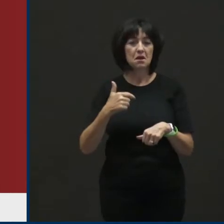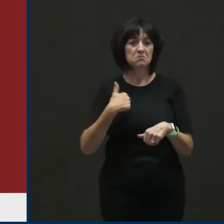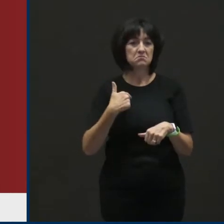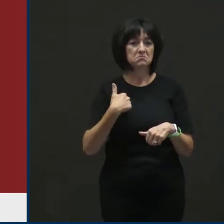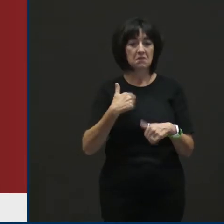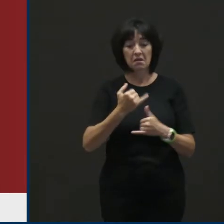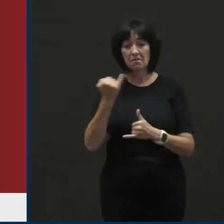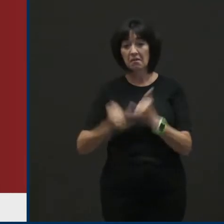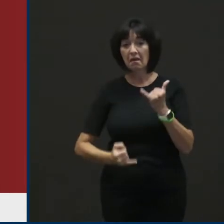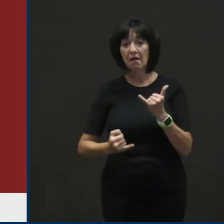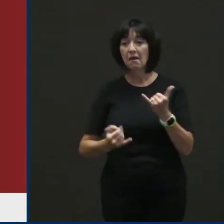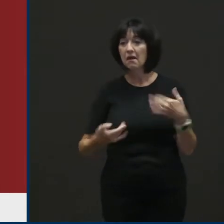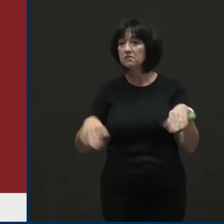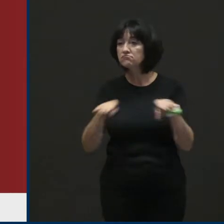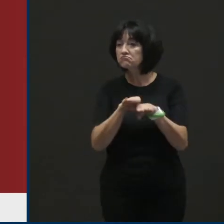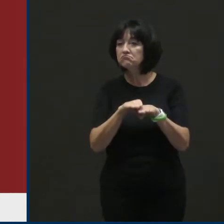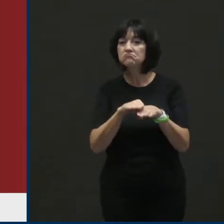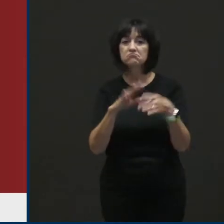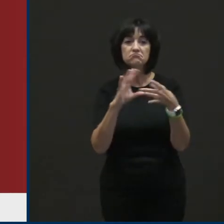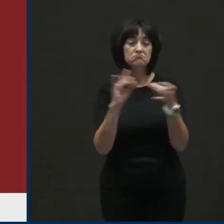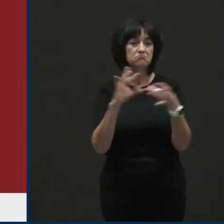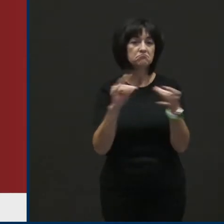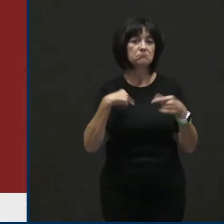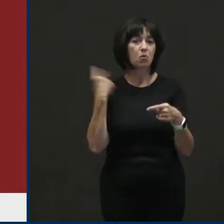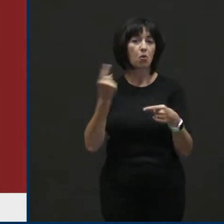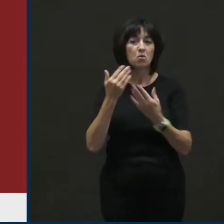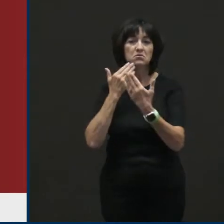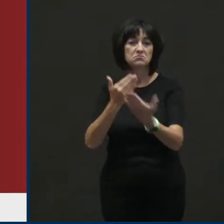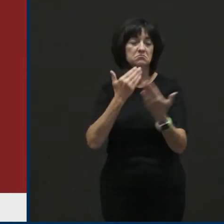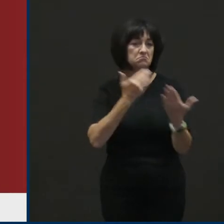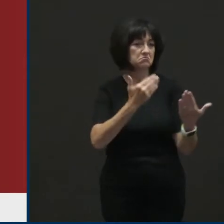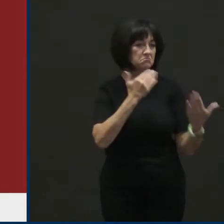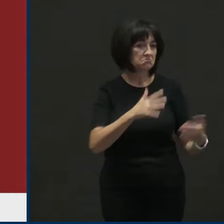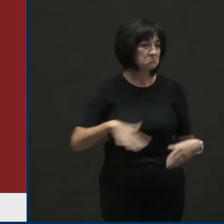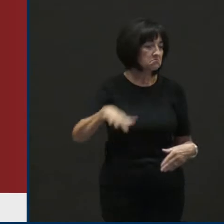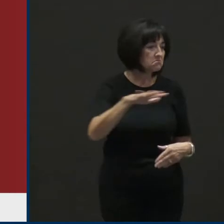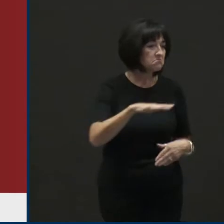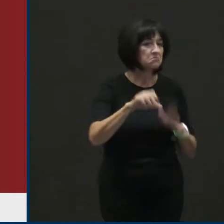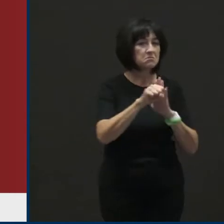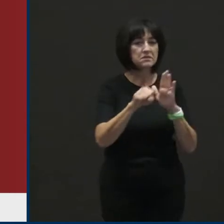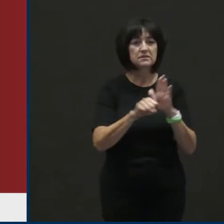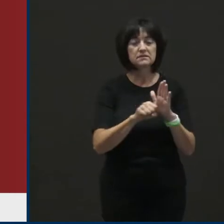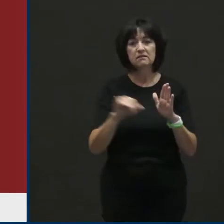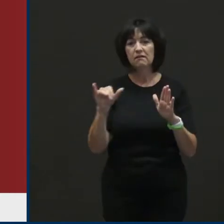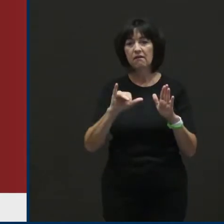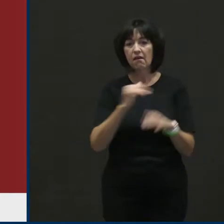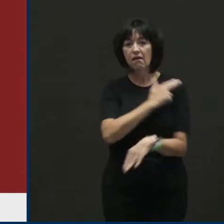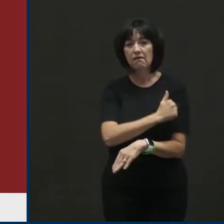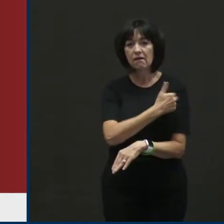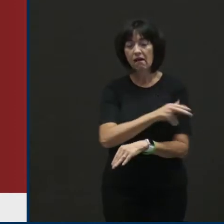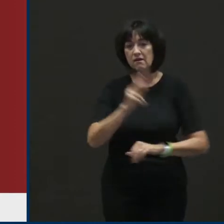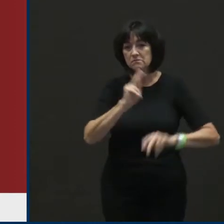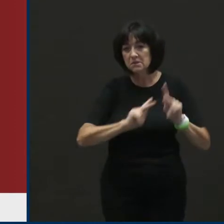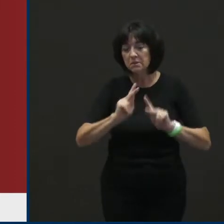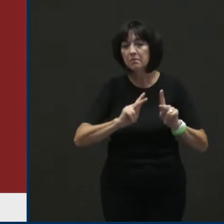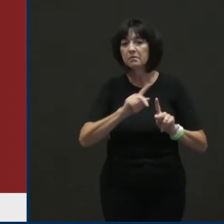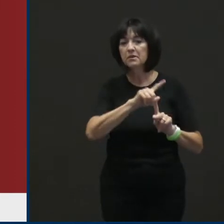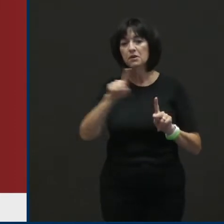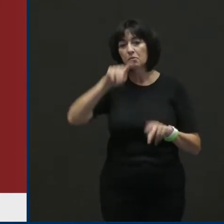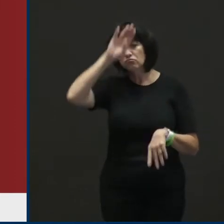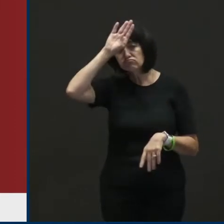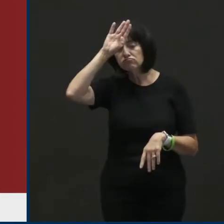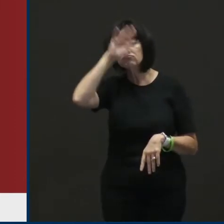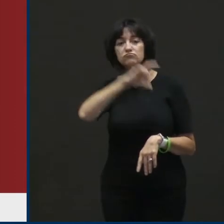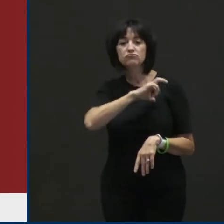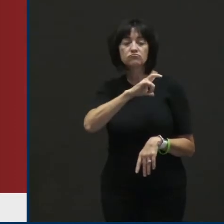our state who have helped us and are instrumental in our response, from healthcare workers to first responders and everybody